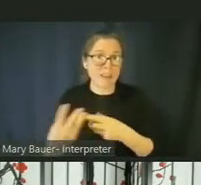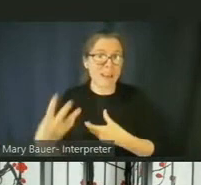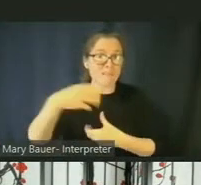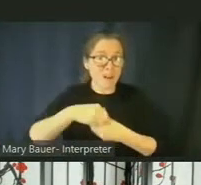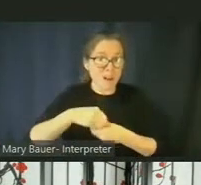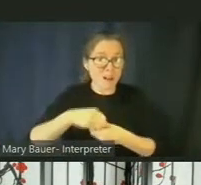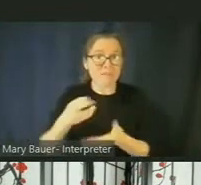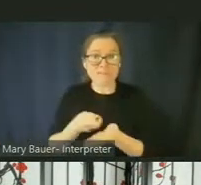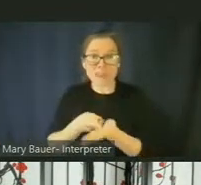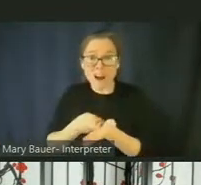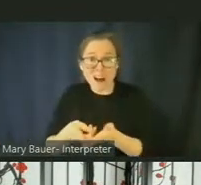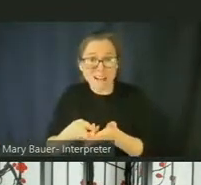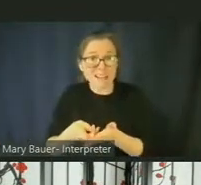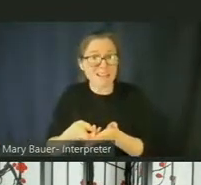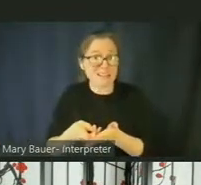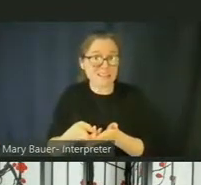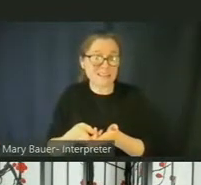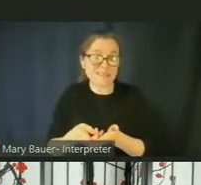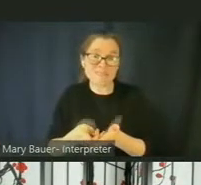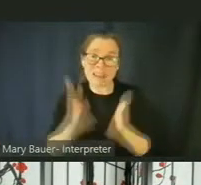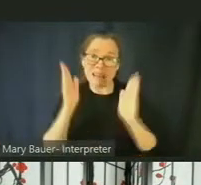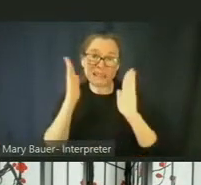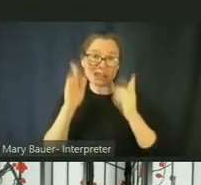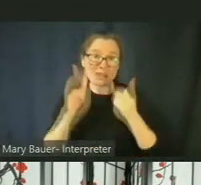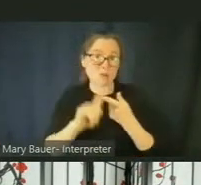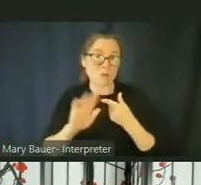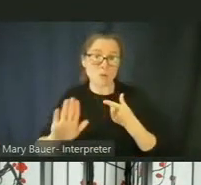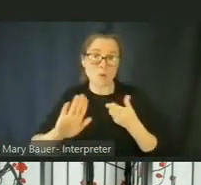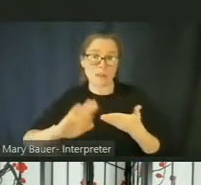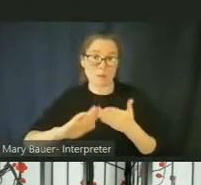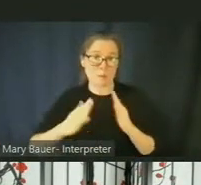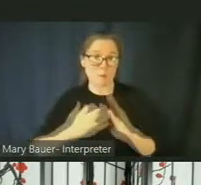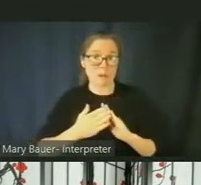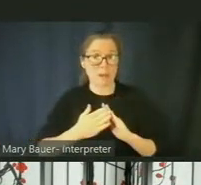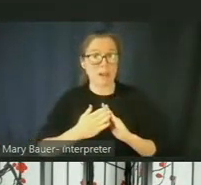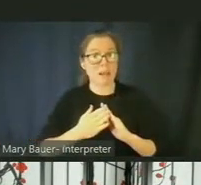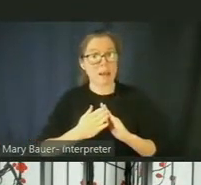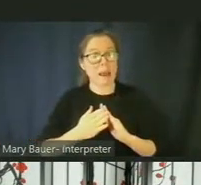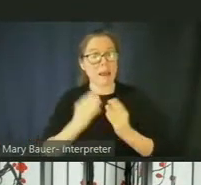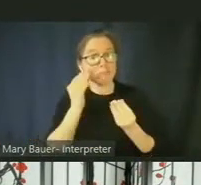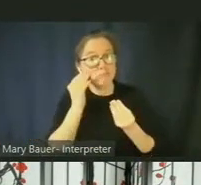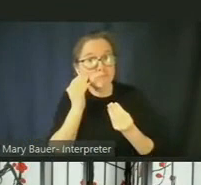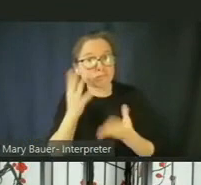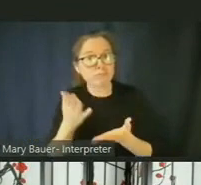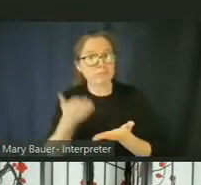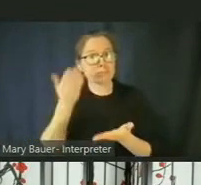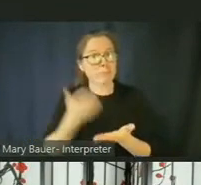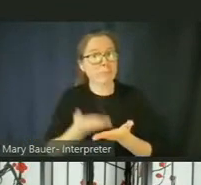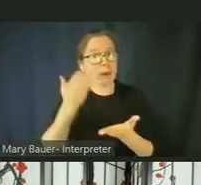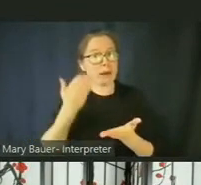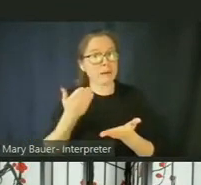really seeks to listen to the community as well as providing factual information.